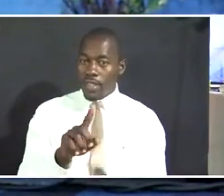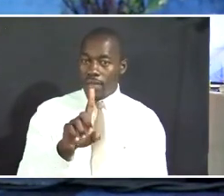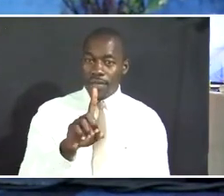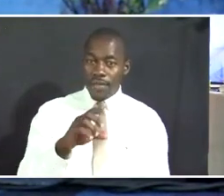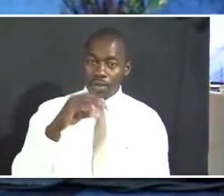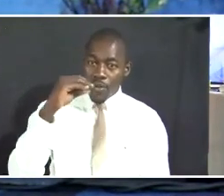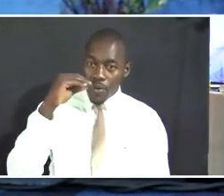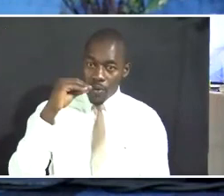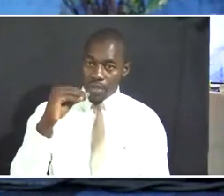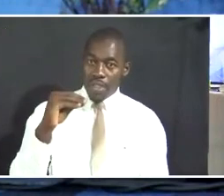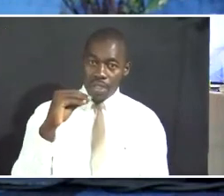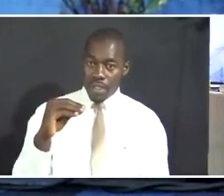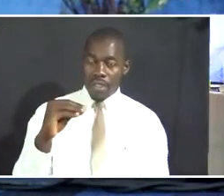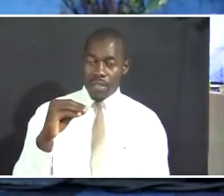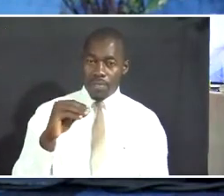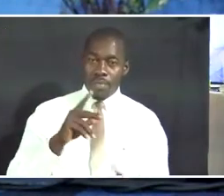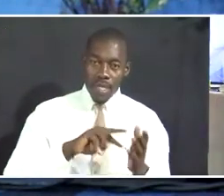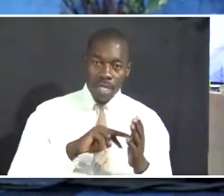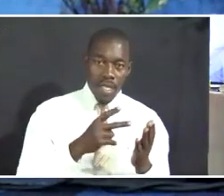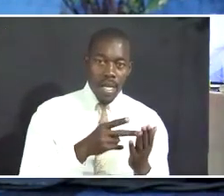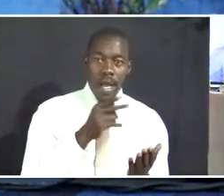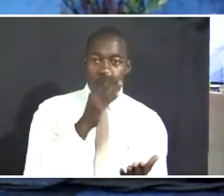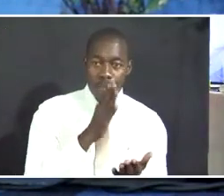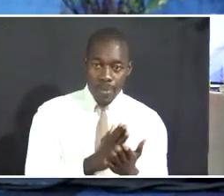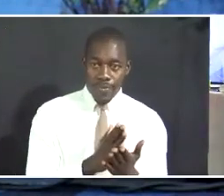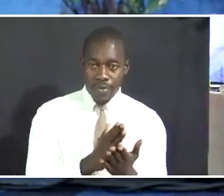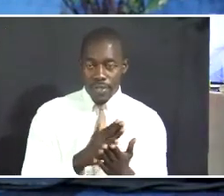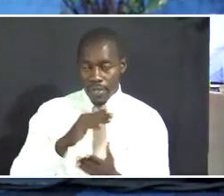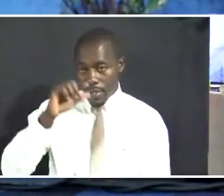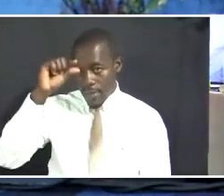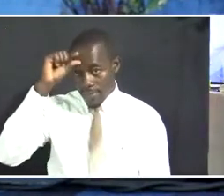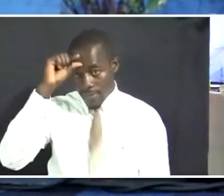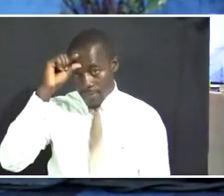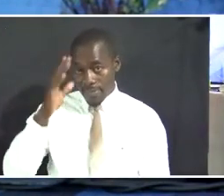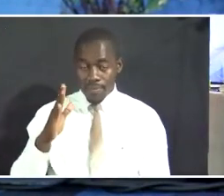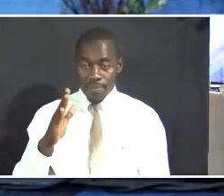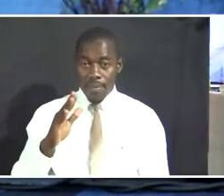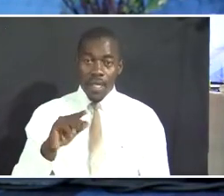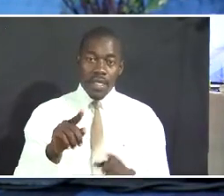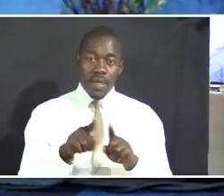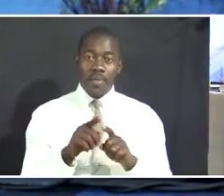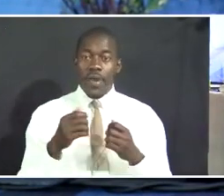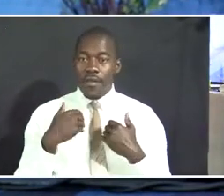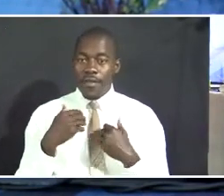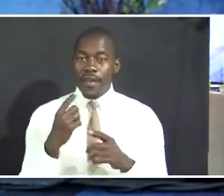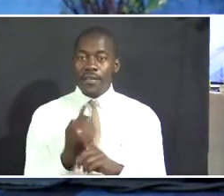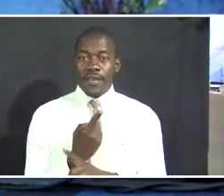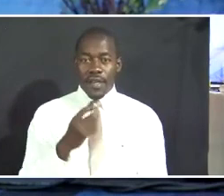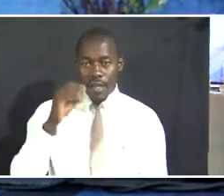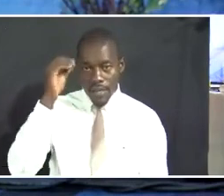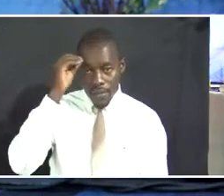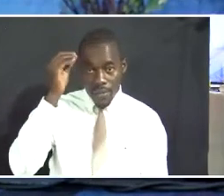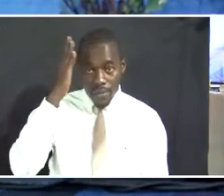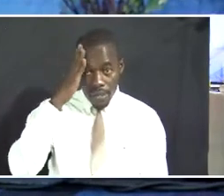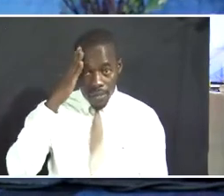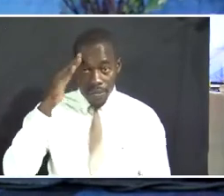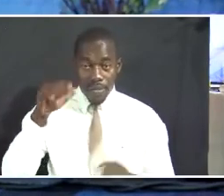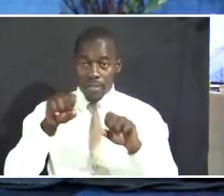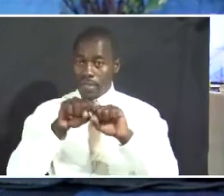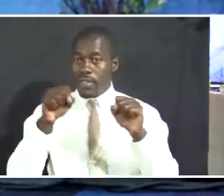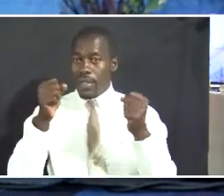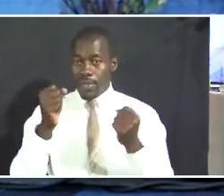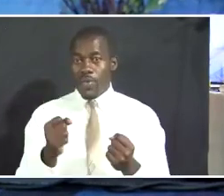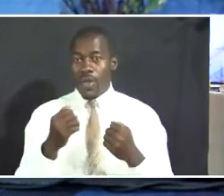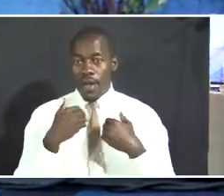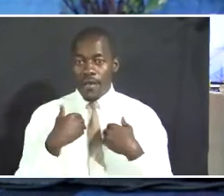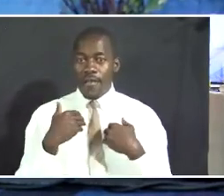approved for teaching. And there is, of course, different education systems that we follow in the